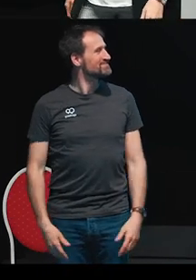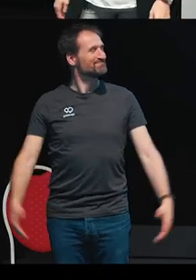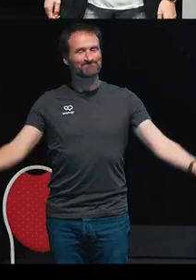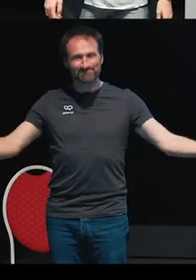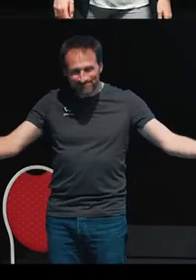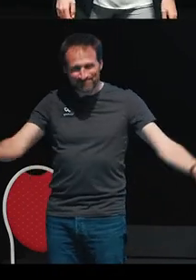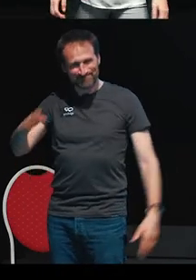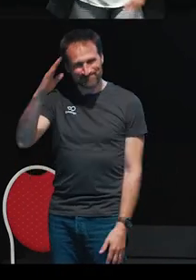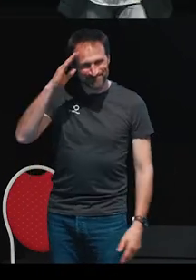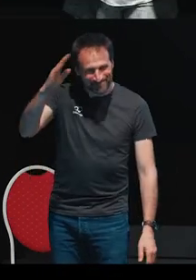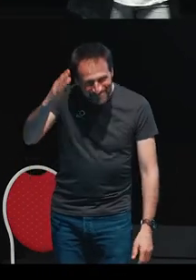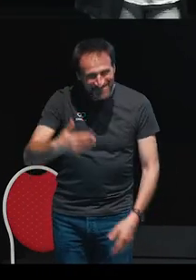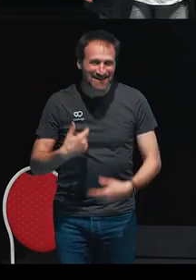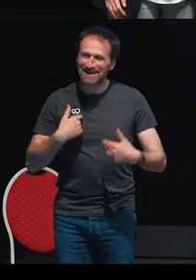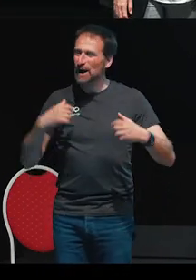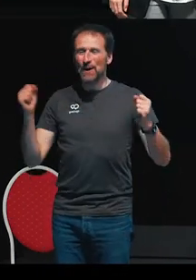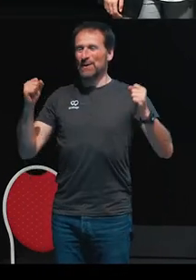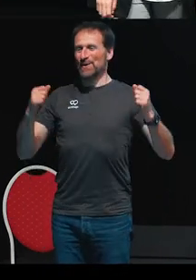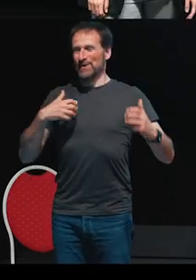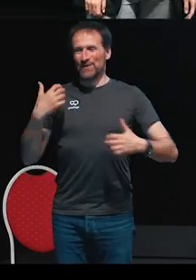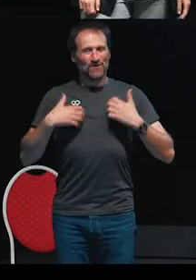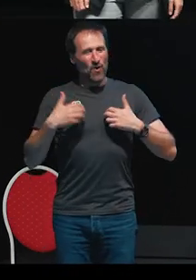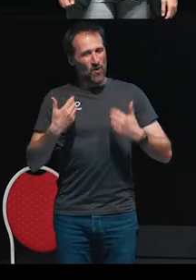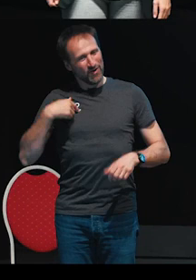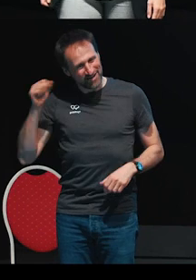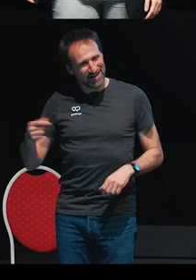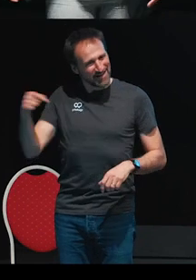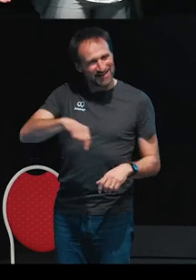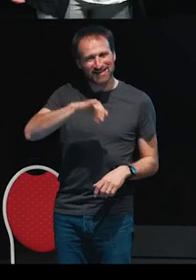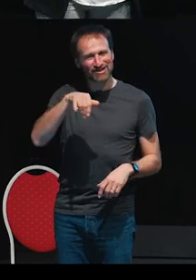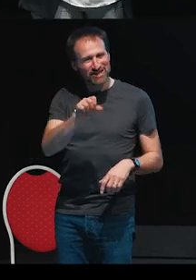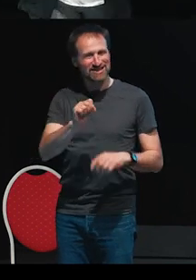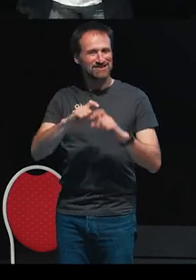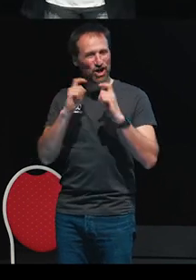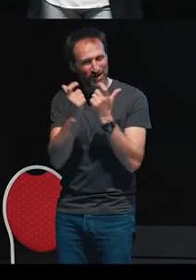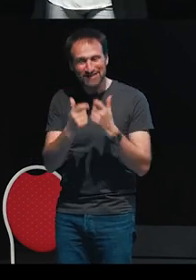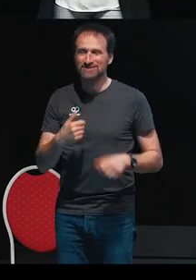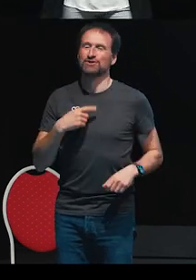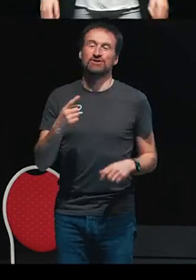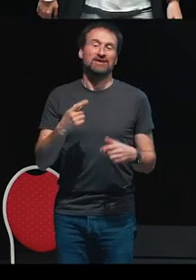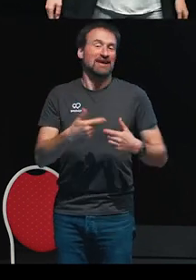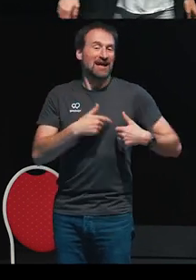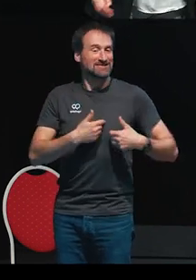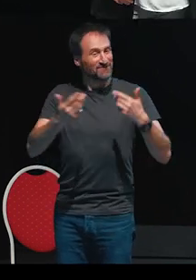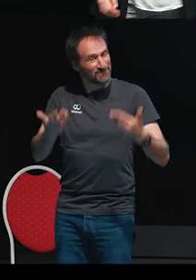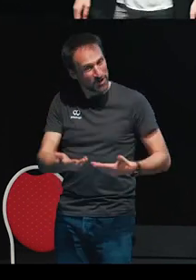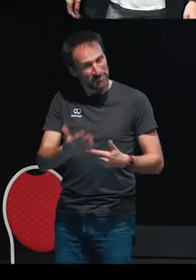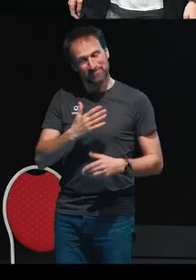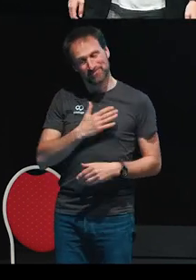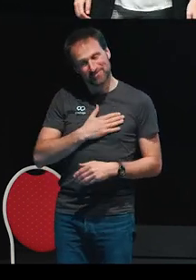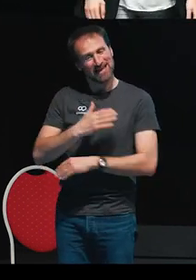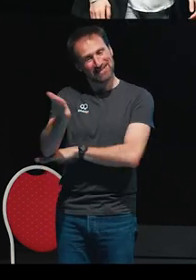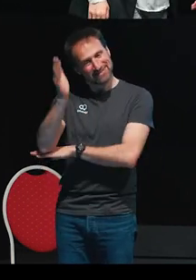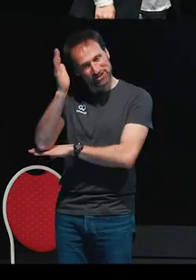So, hi everybody. I'm extremely excited to be here in JS Congress, and welcome to my session about